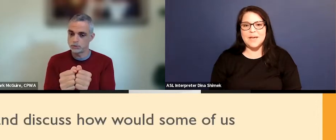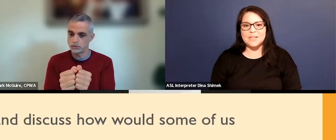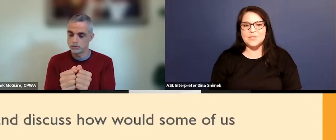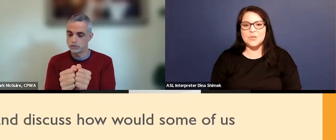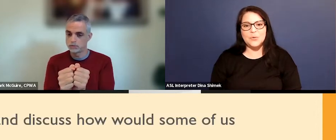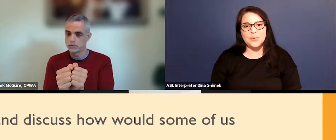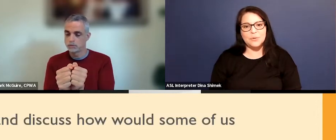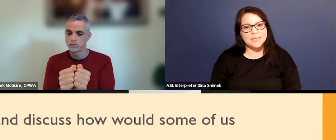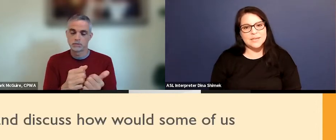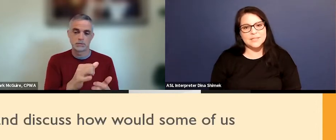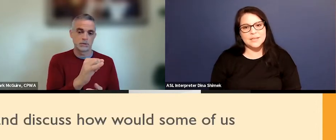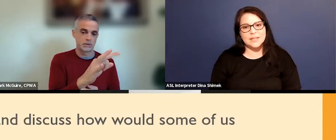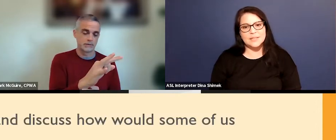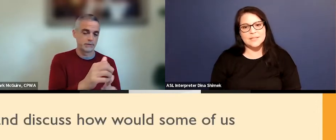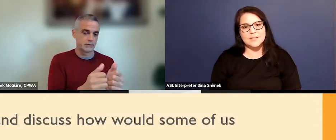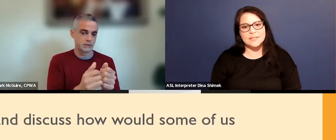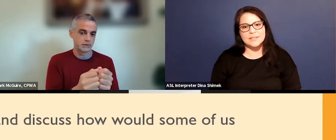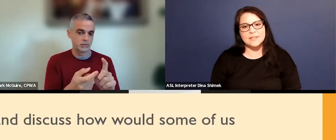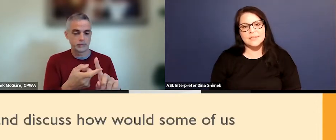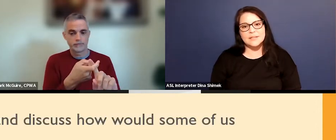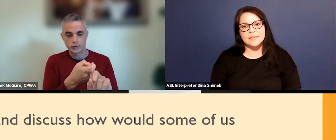it depends who you'll be texting in that